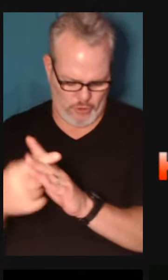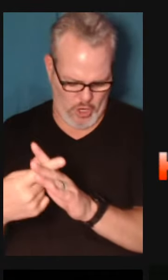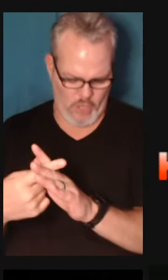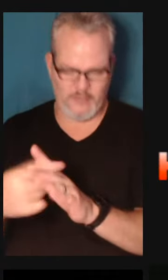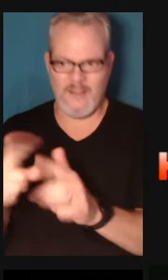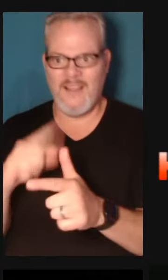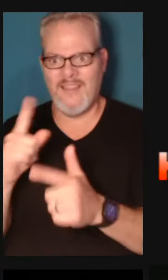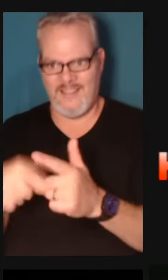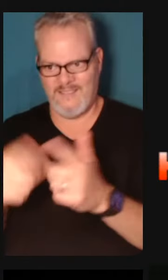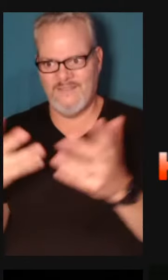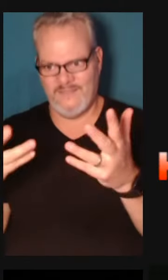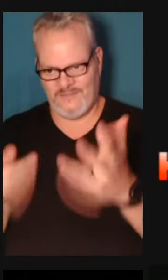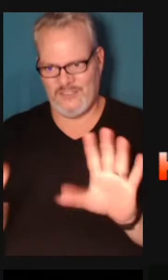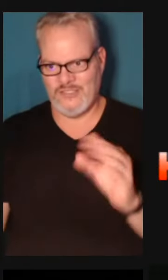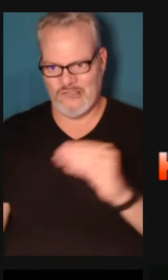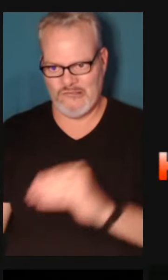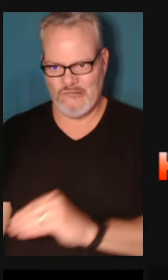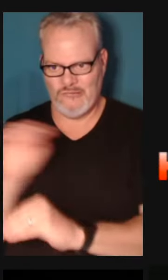around.